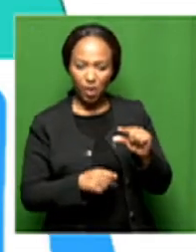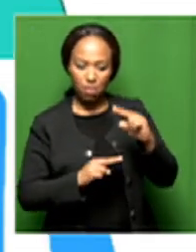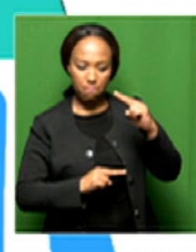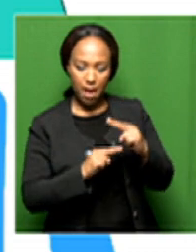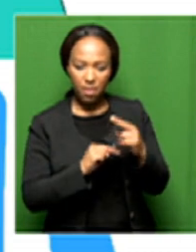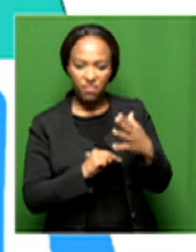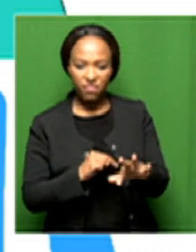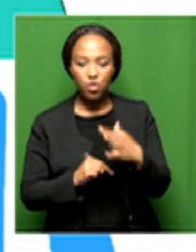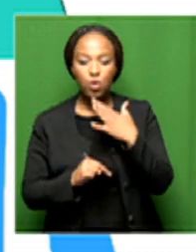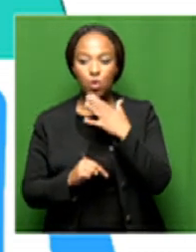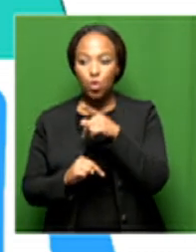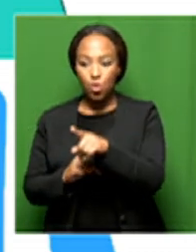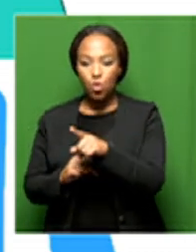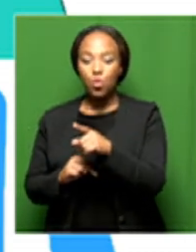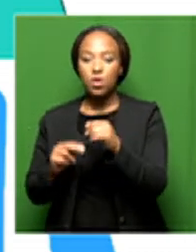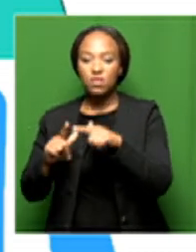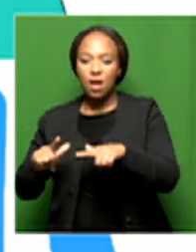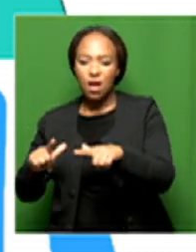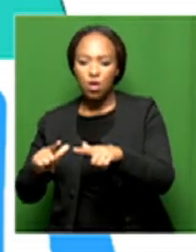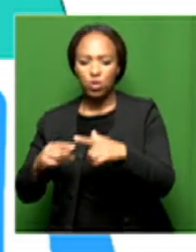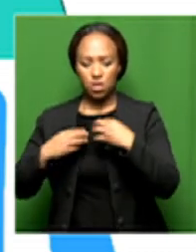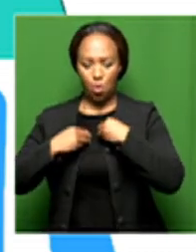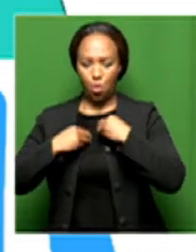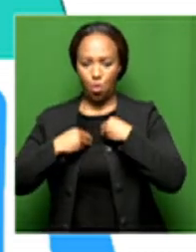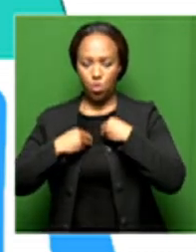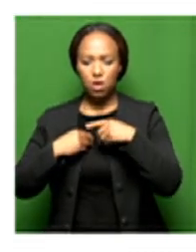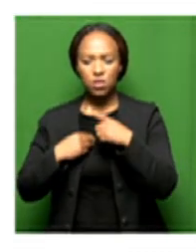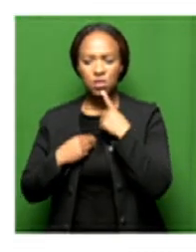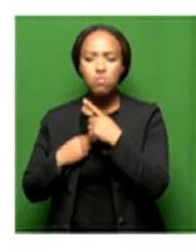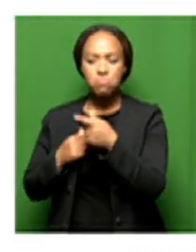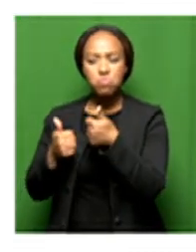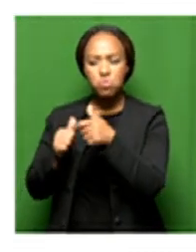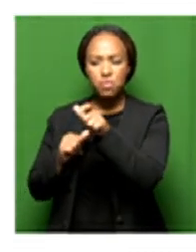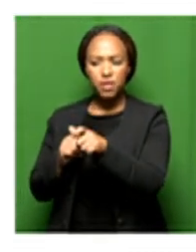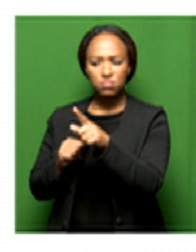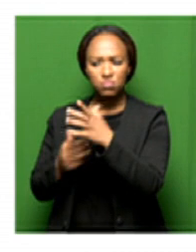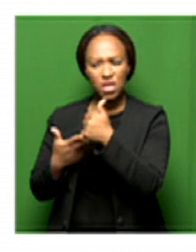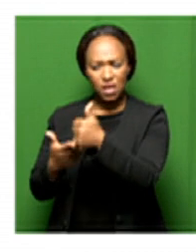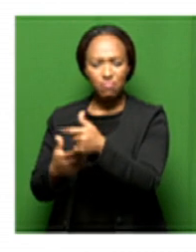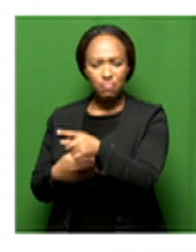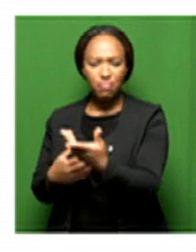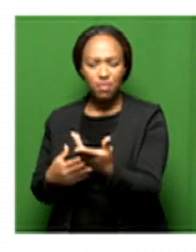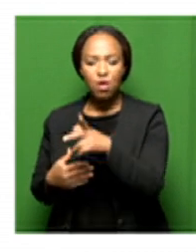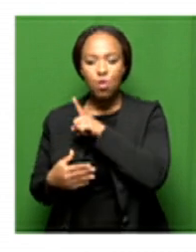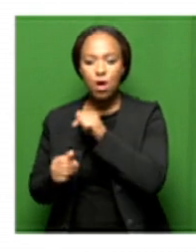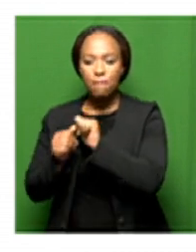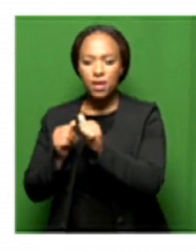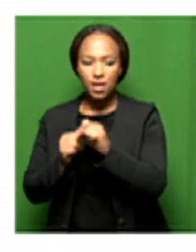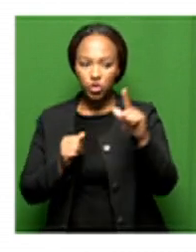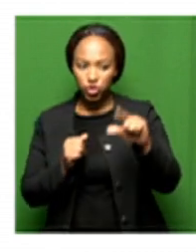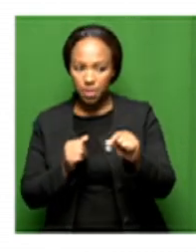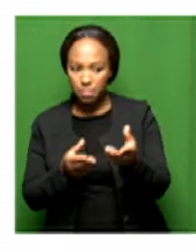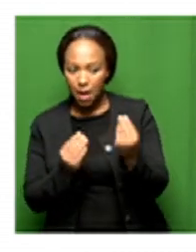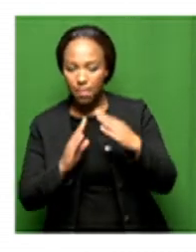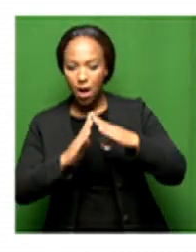an agent or a landlord can actually see further and say, well, this is a good tenant. Let's help him. Either find him a cheaper